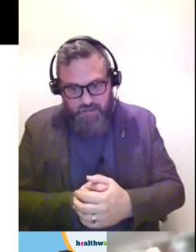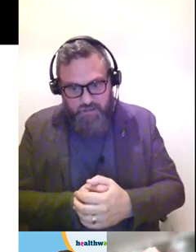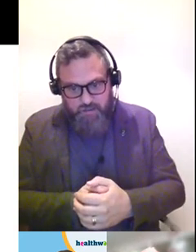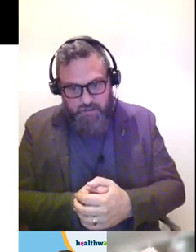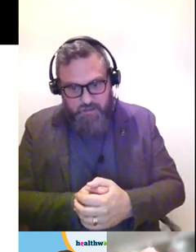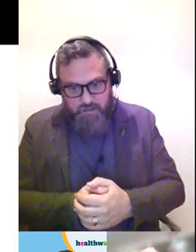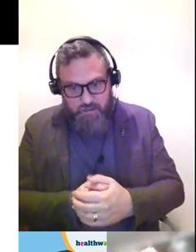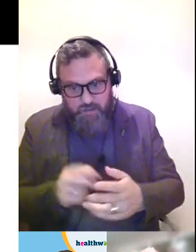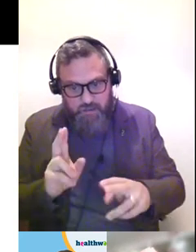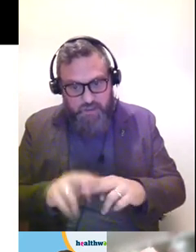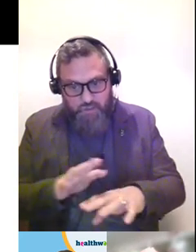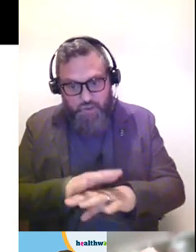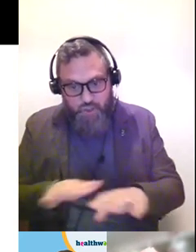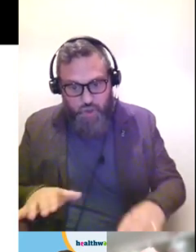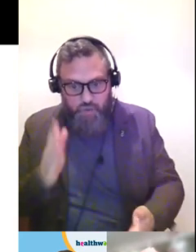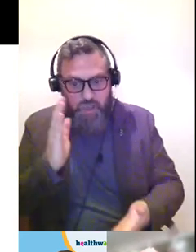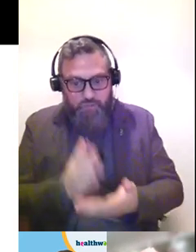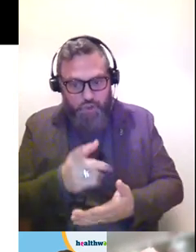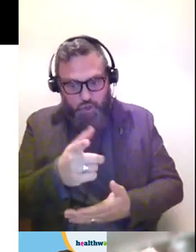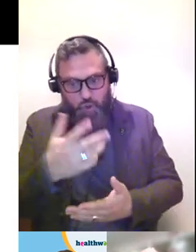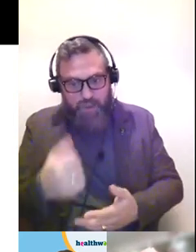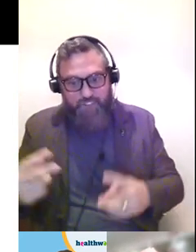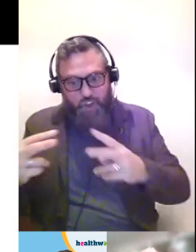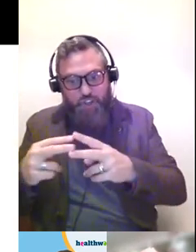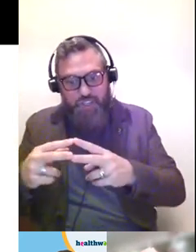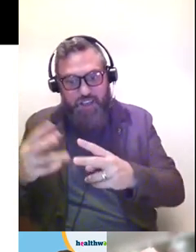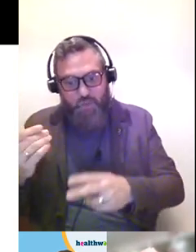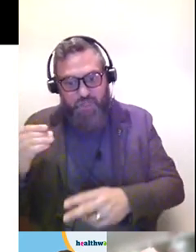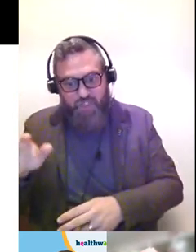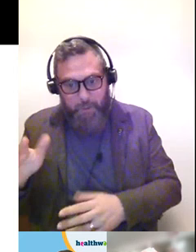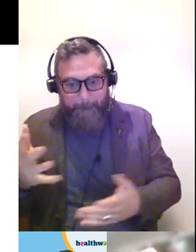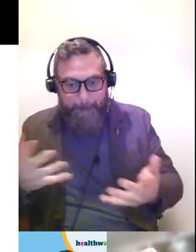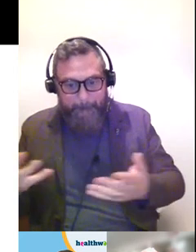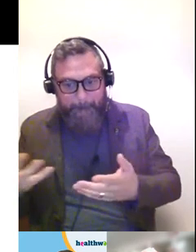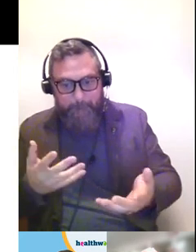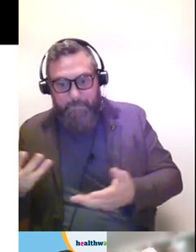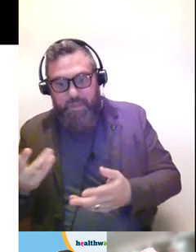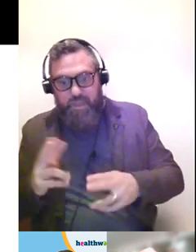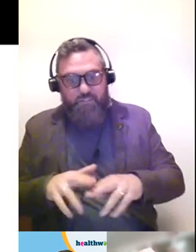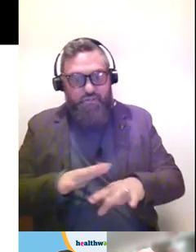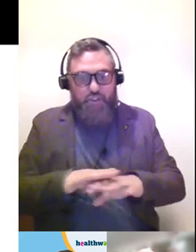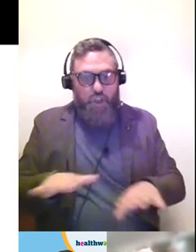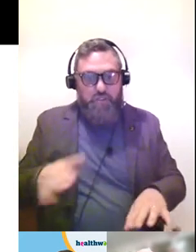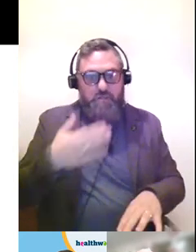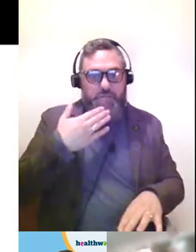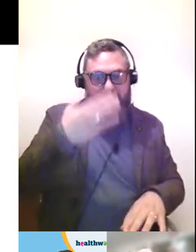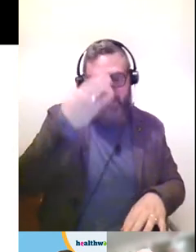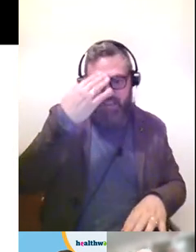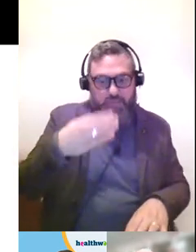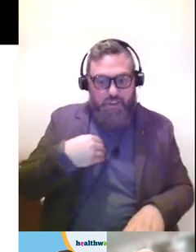If you don't, I'm sure you've got contacts with them. I hope that you have. If you haven't, please let me